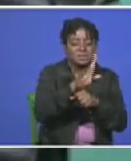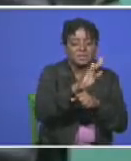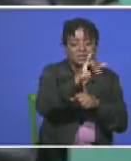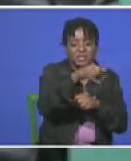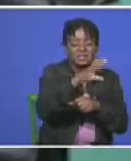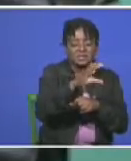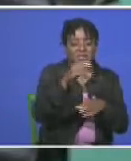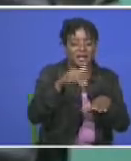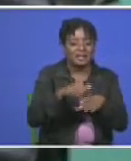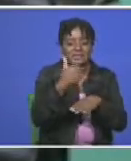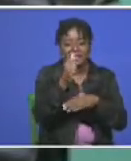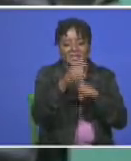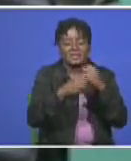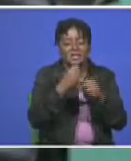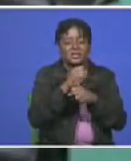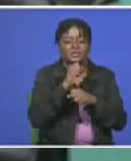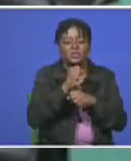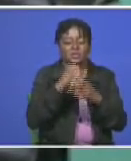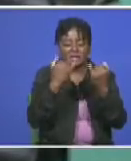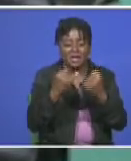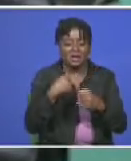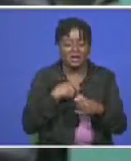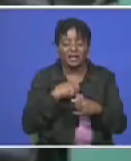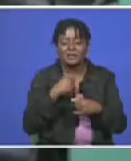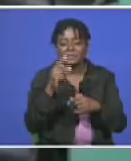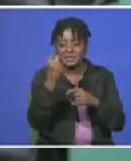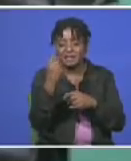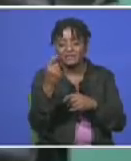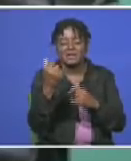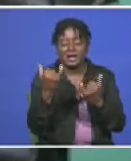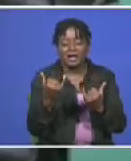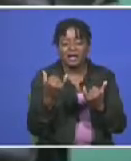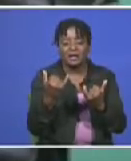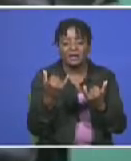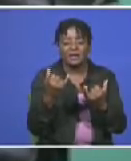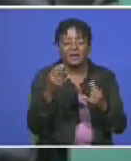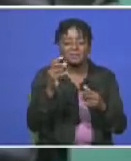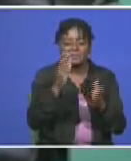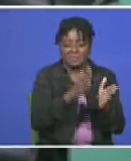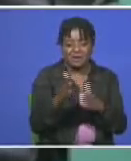now I'm 11. And I'm preparing for BGCSE in grade